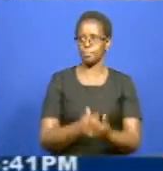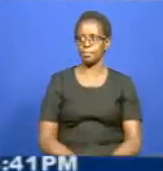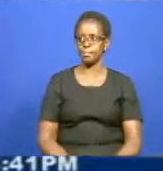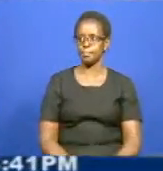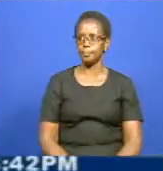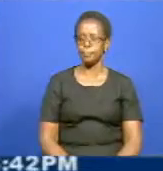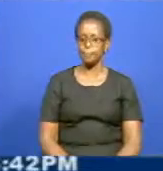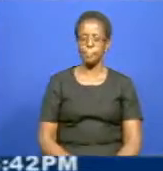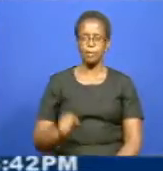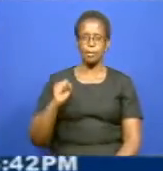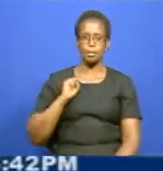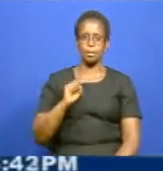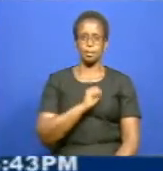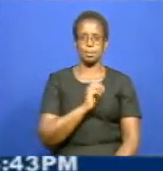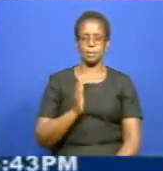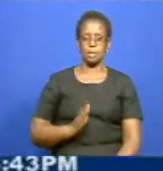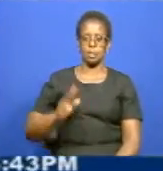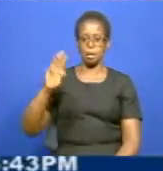Senator Milgo.